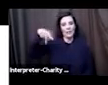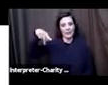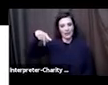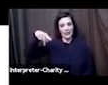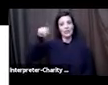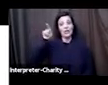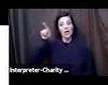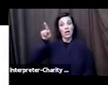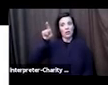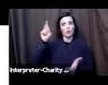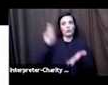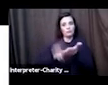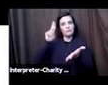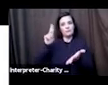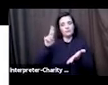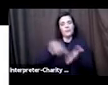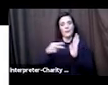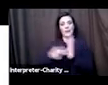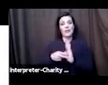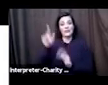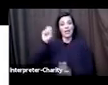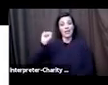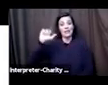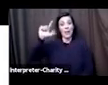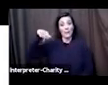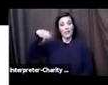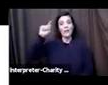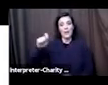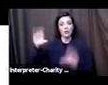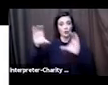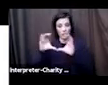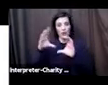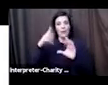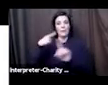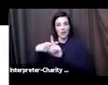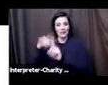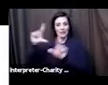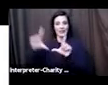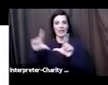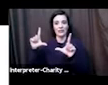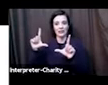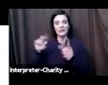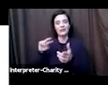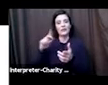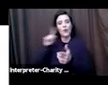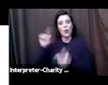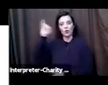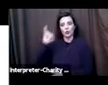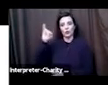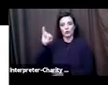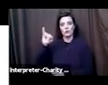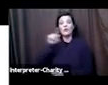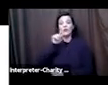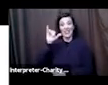and certified so that then they can submit to insurance. So that in that case, that SLP is the only person who's going to be legally allowed